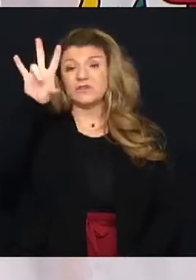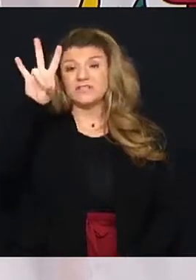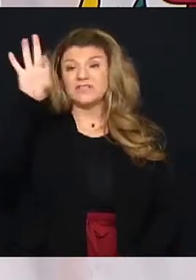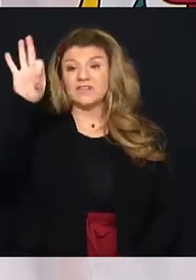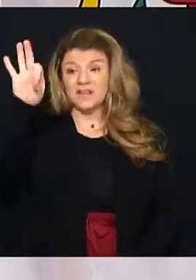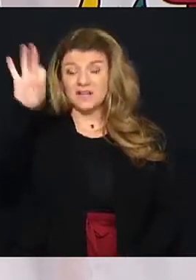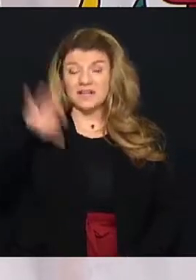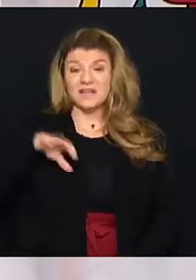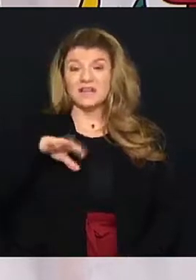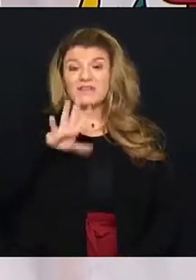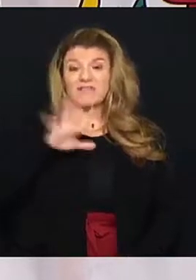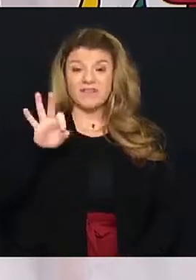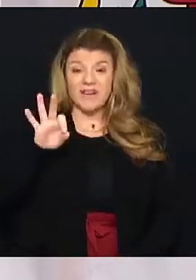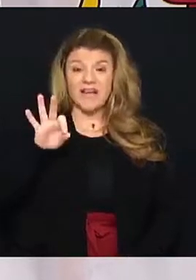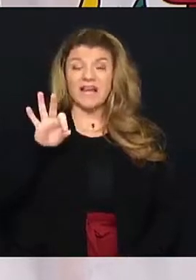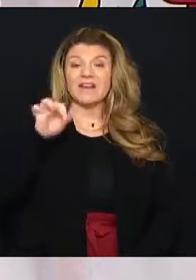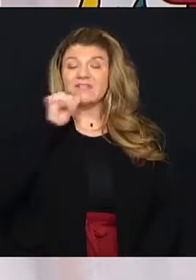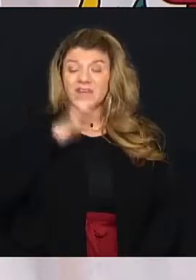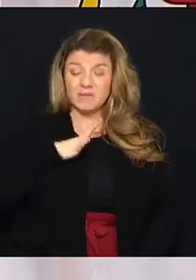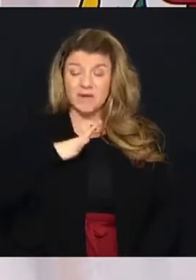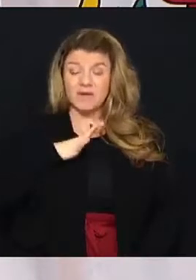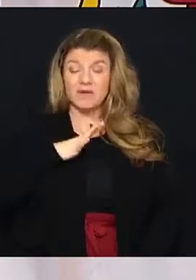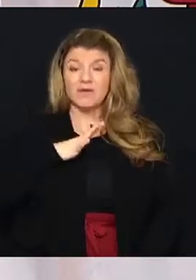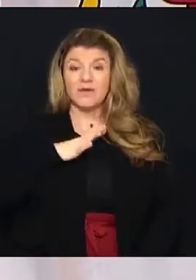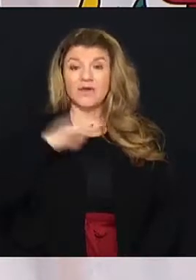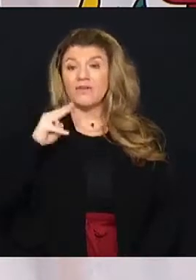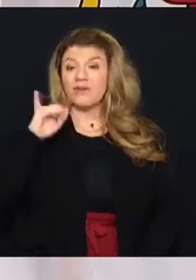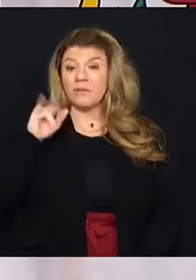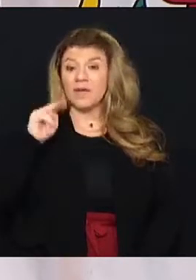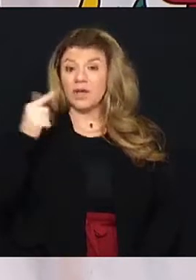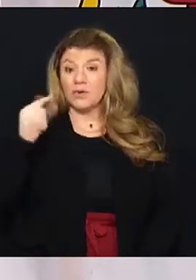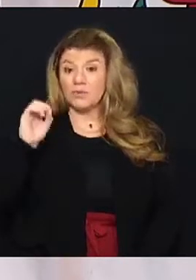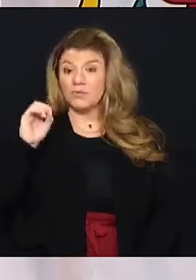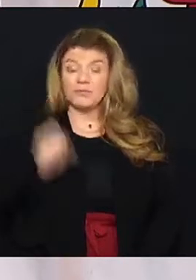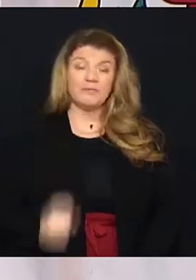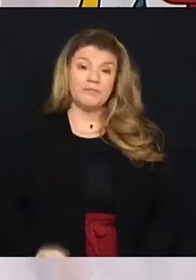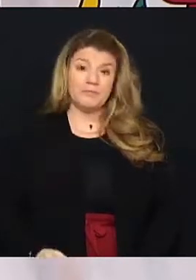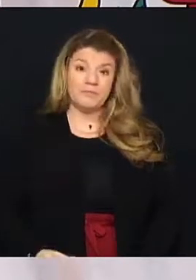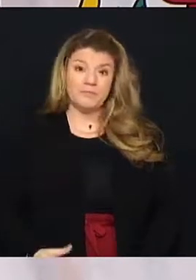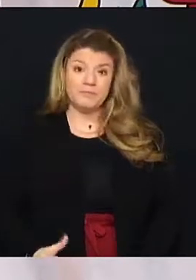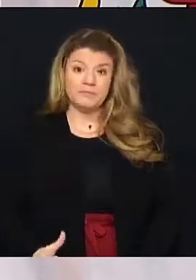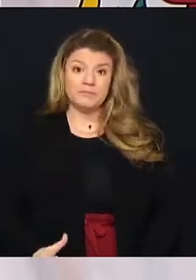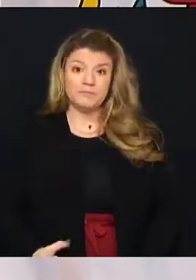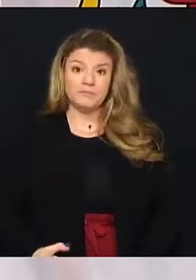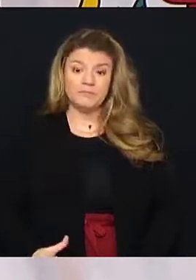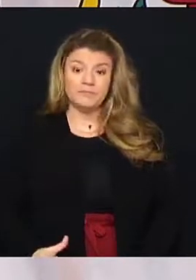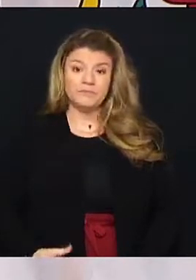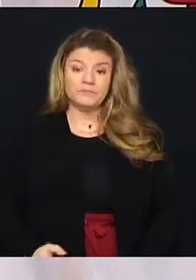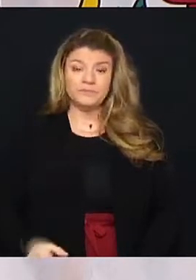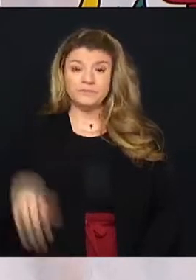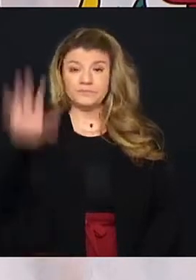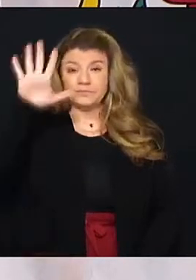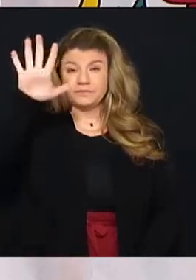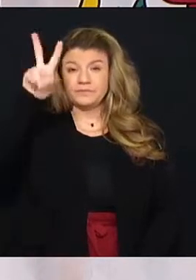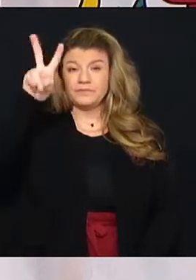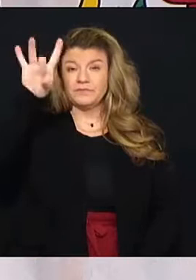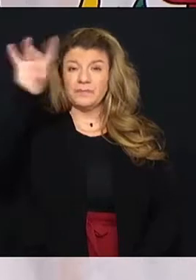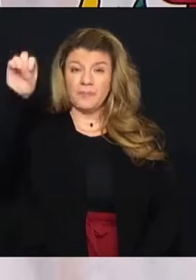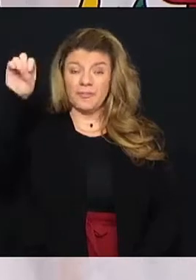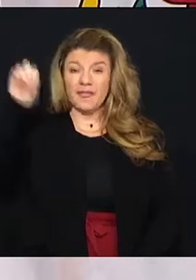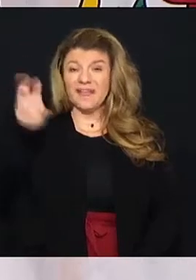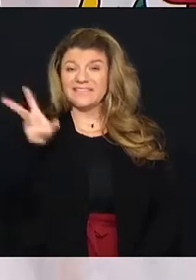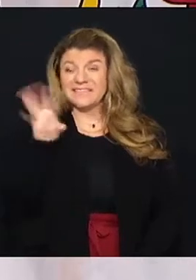5,279th death, a 59-year-old female from Mingo County. The 5,280th death of